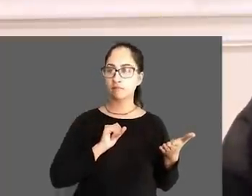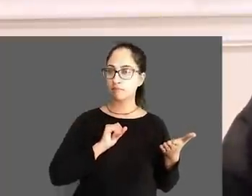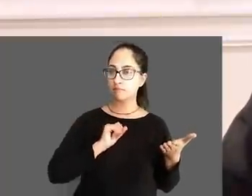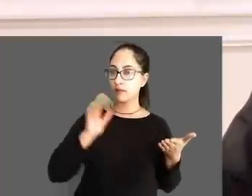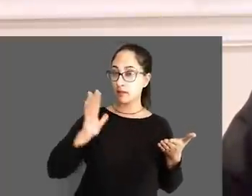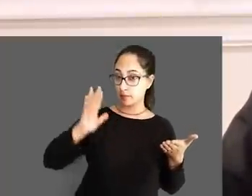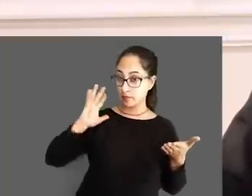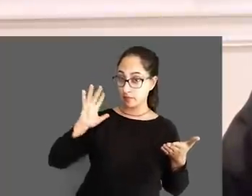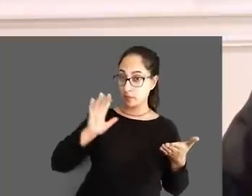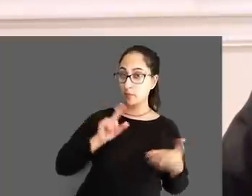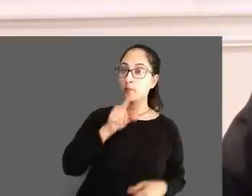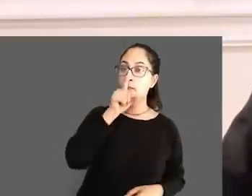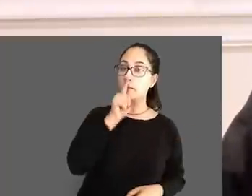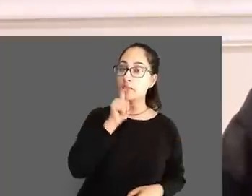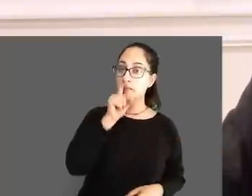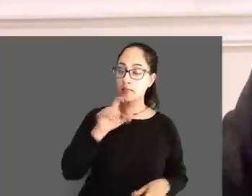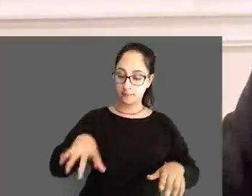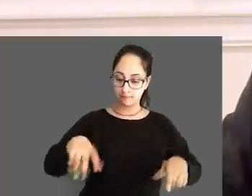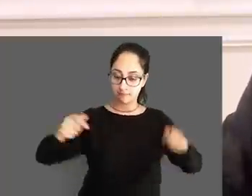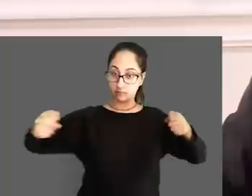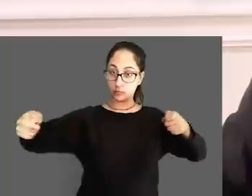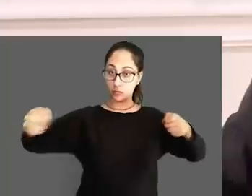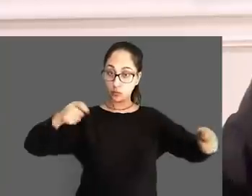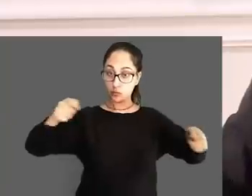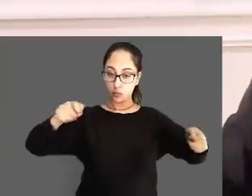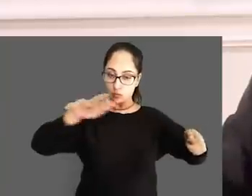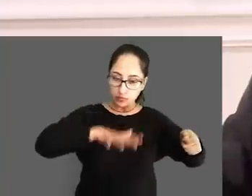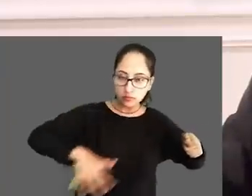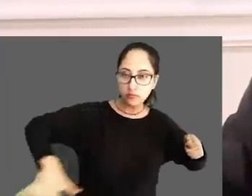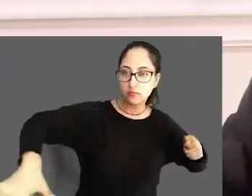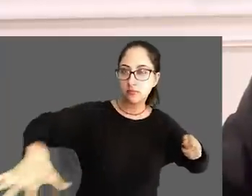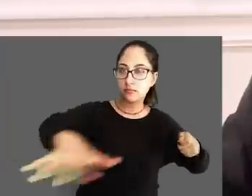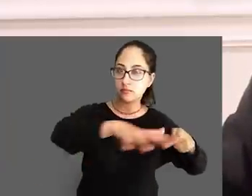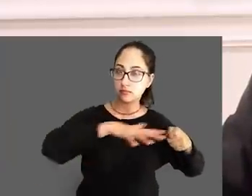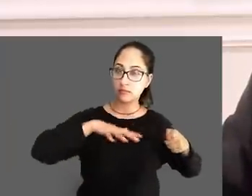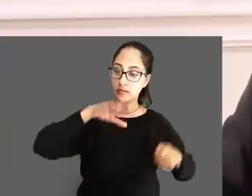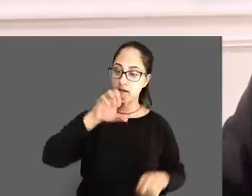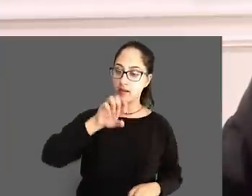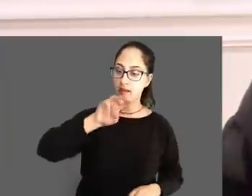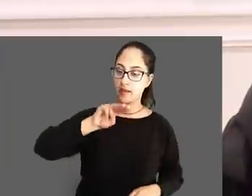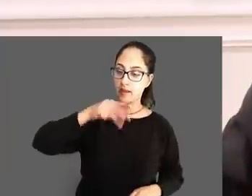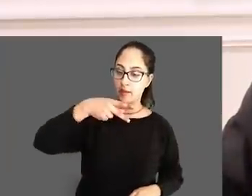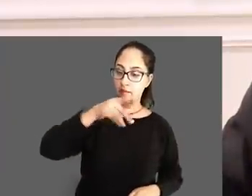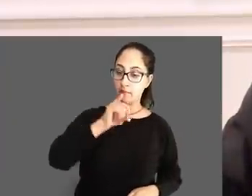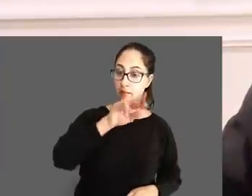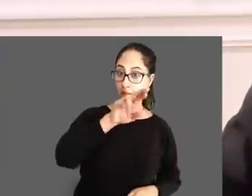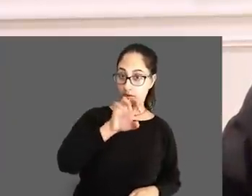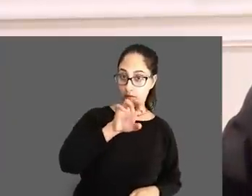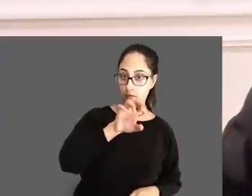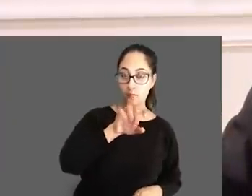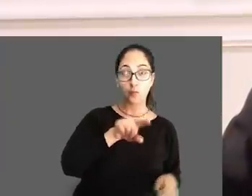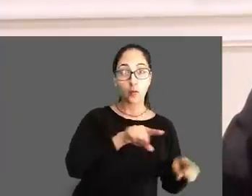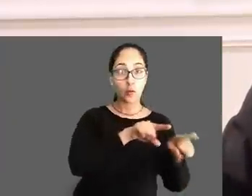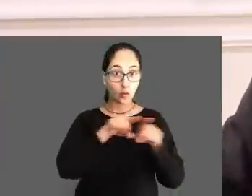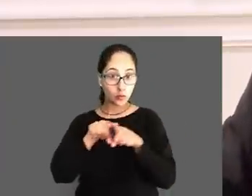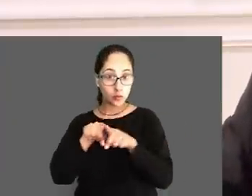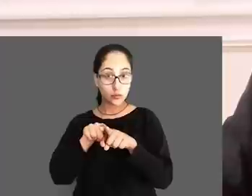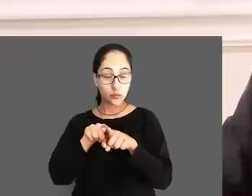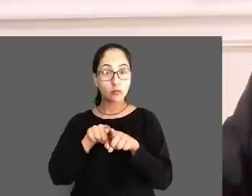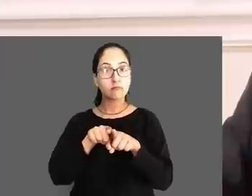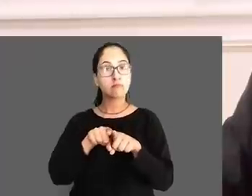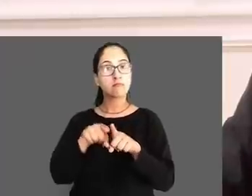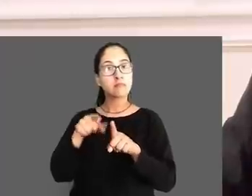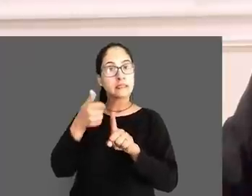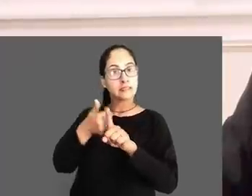so the first being the Fatimid Empire. Fatimid Empire is known for a few things. It's